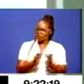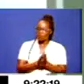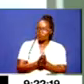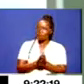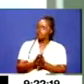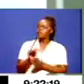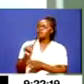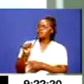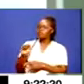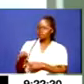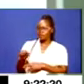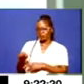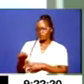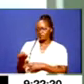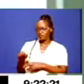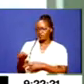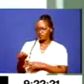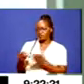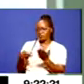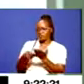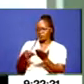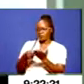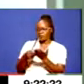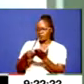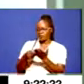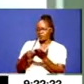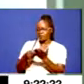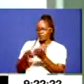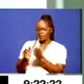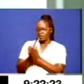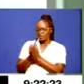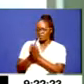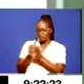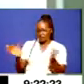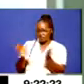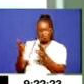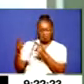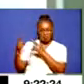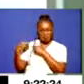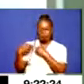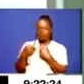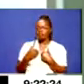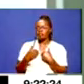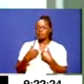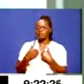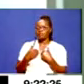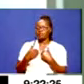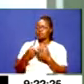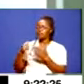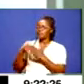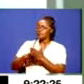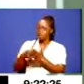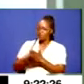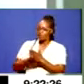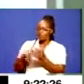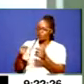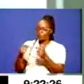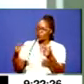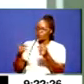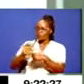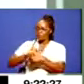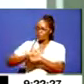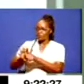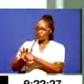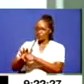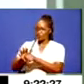true. Technology has played a very big role, not only in fight against COVID-19,